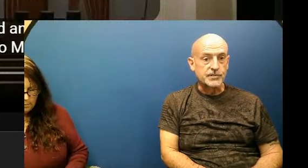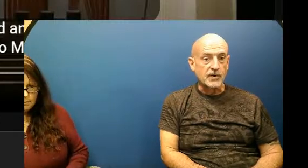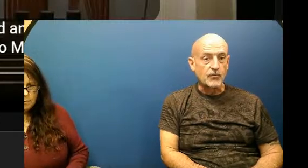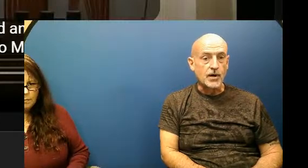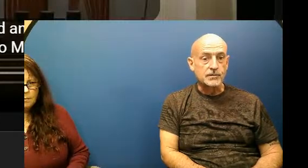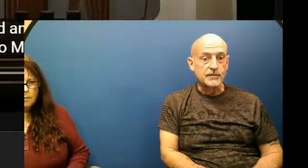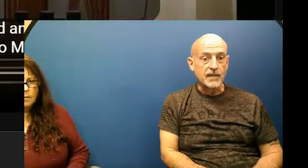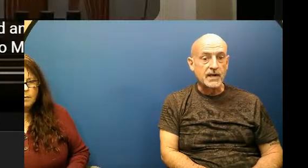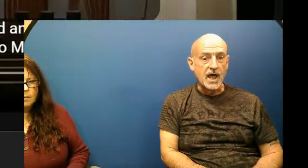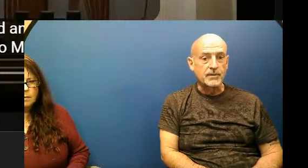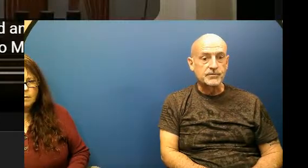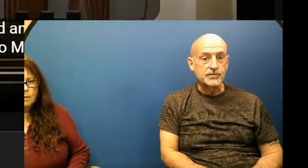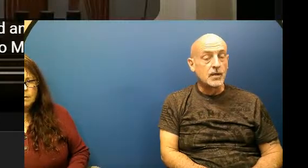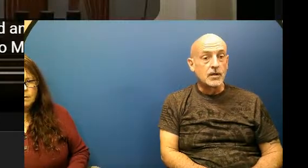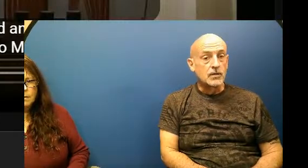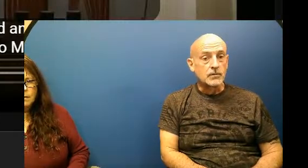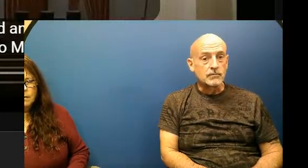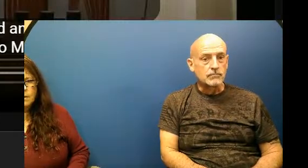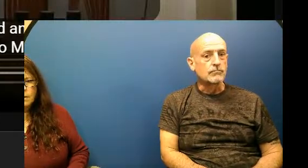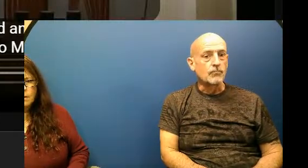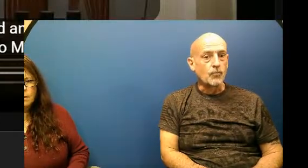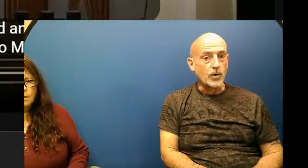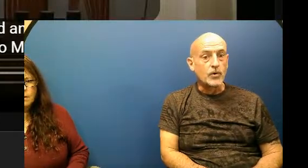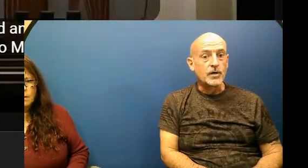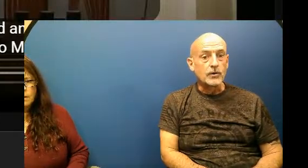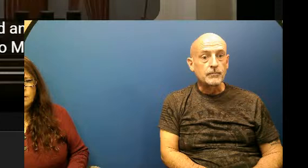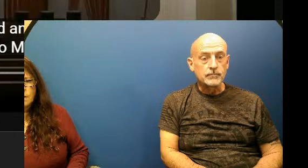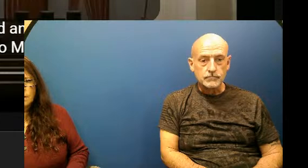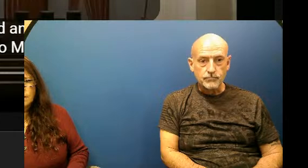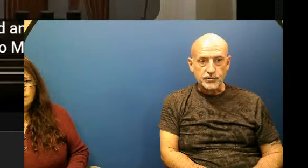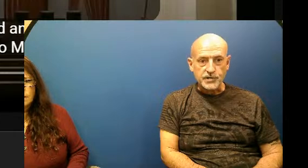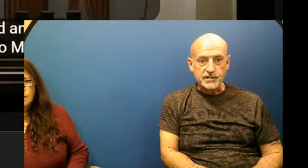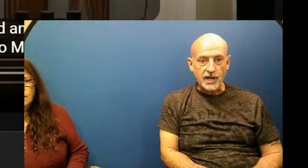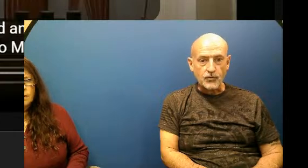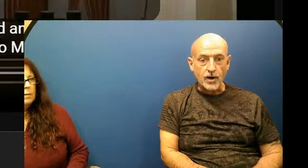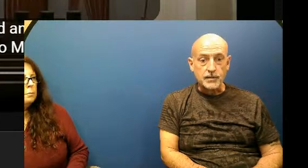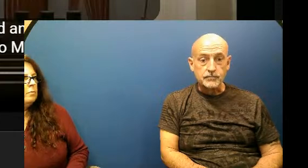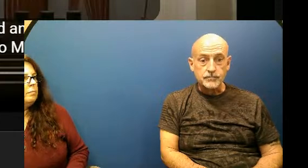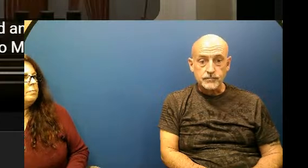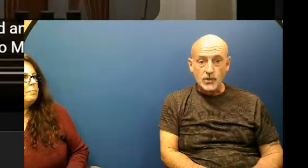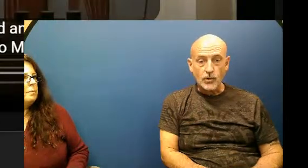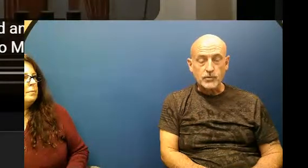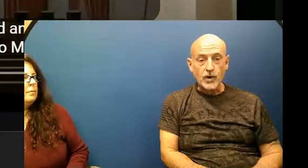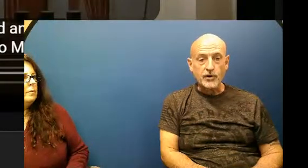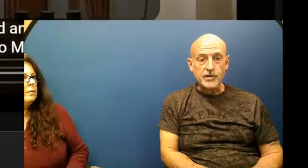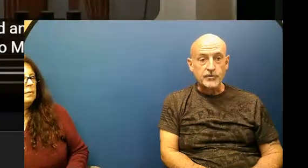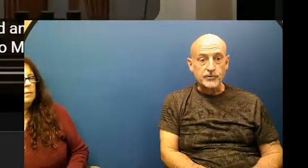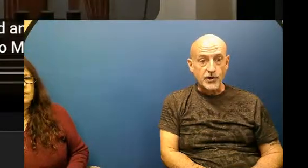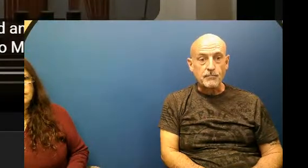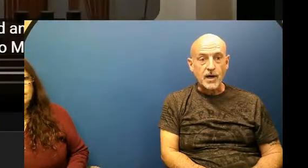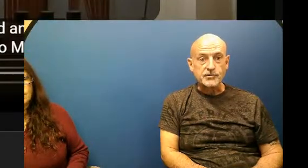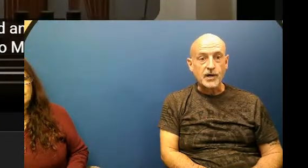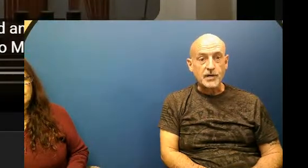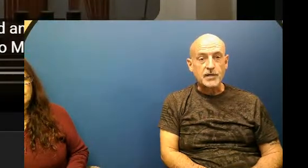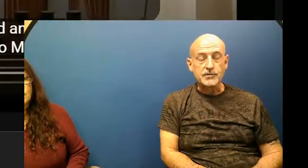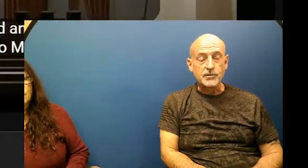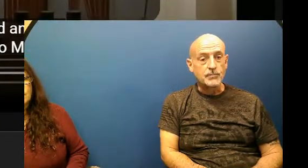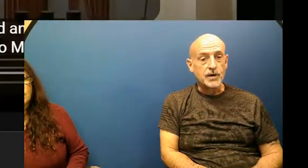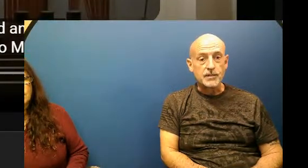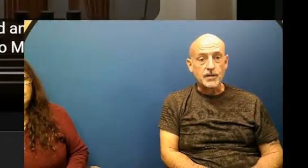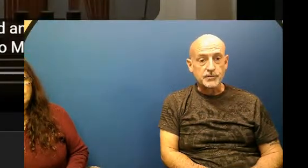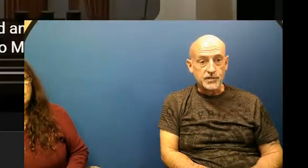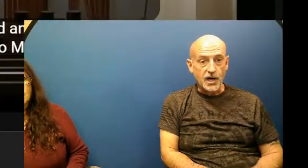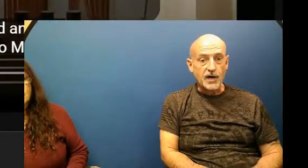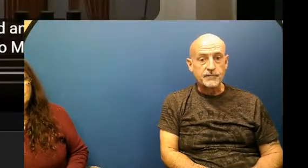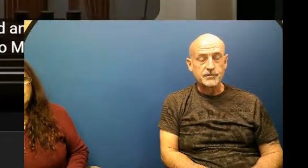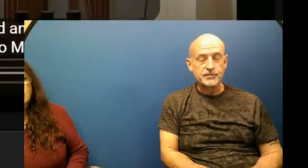which is Taiwan. And if that happens, we will protect Taiwan one way or another. Trump might try not to,